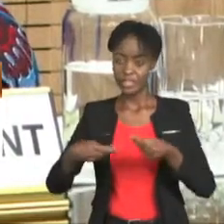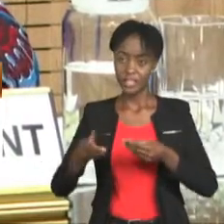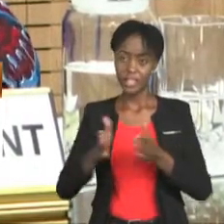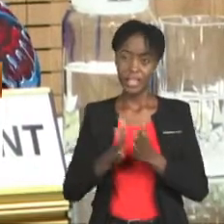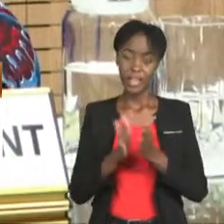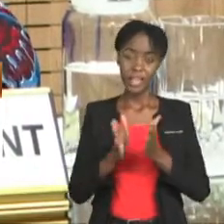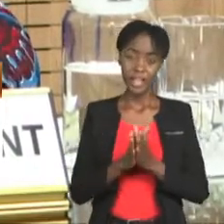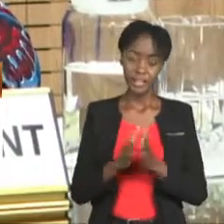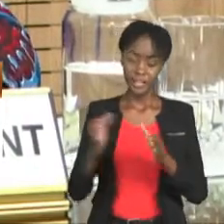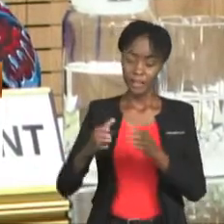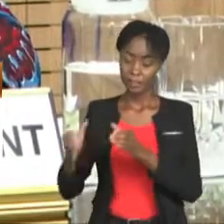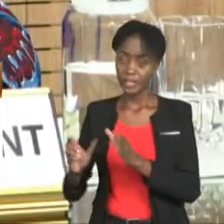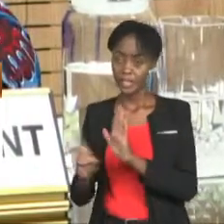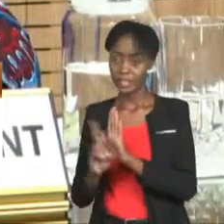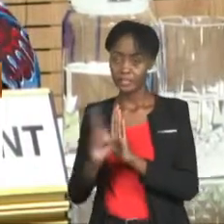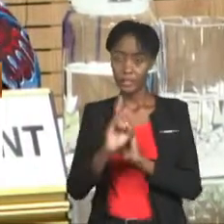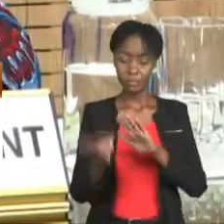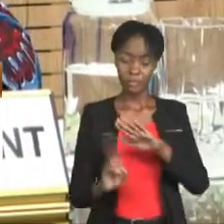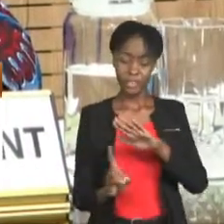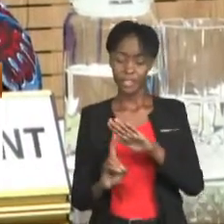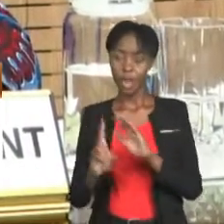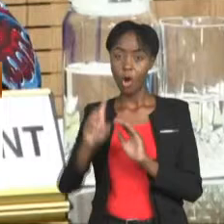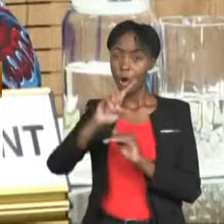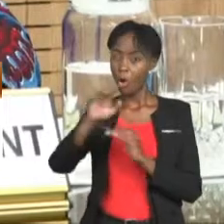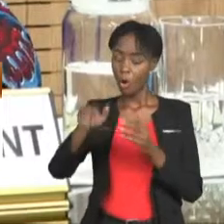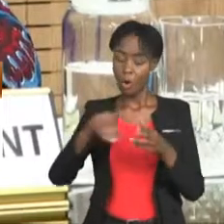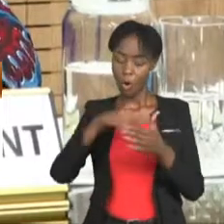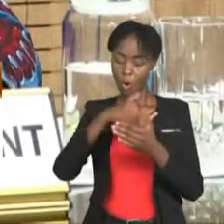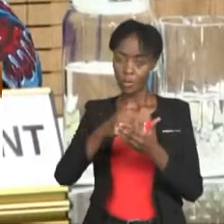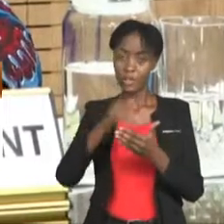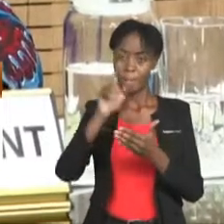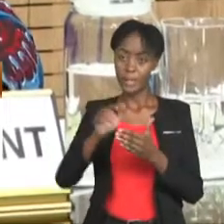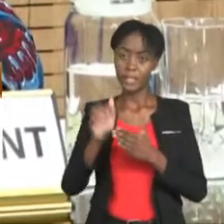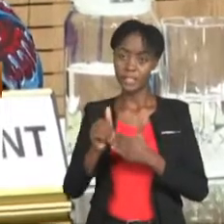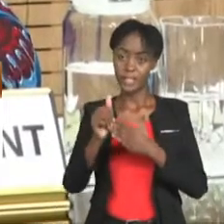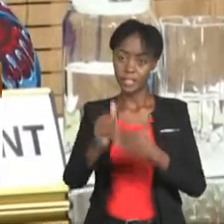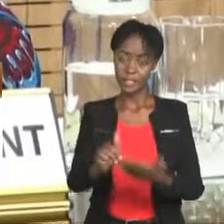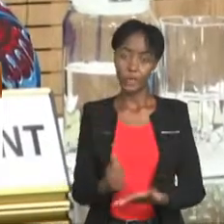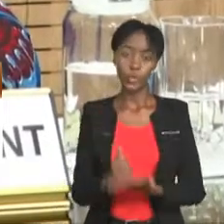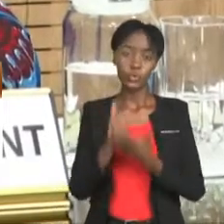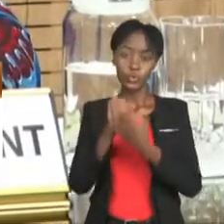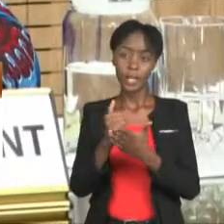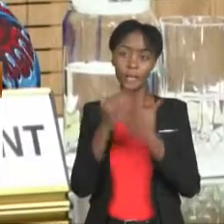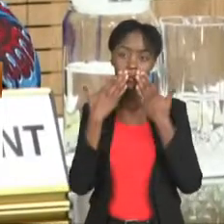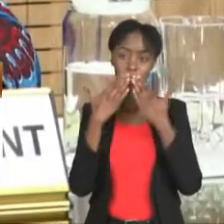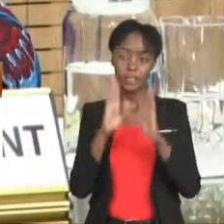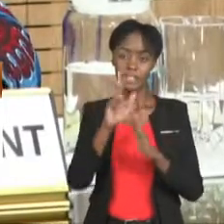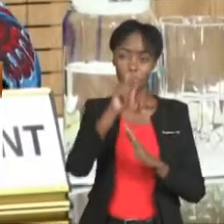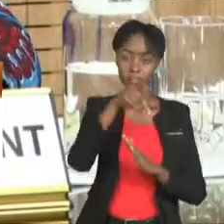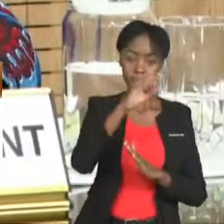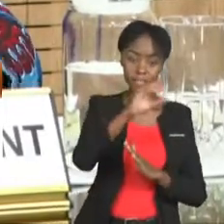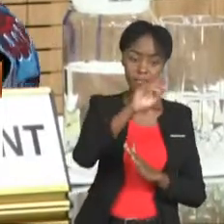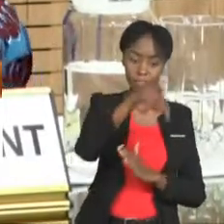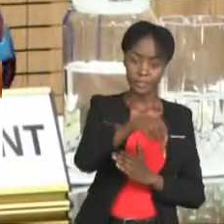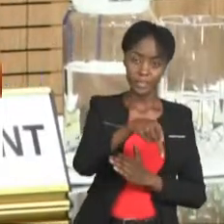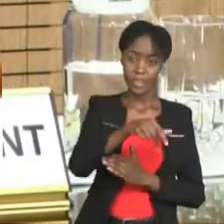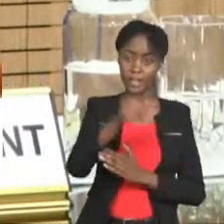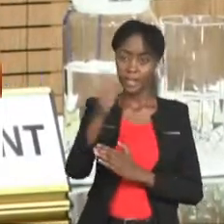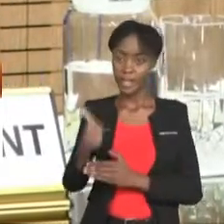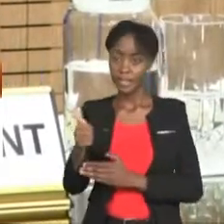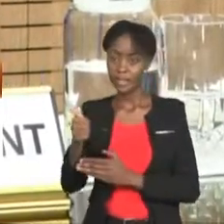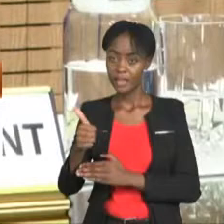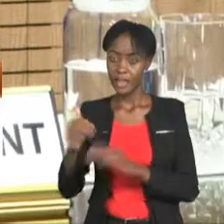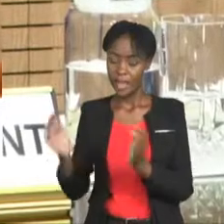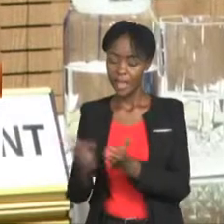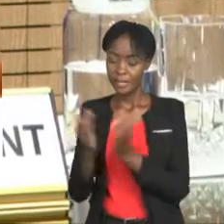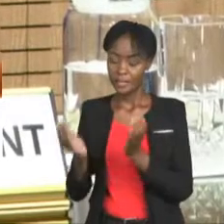Development Ministry, to provide necessary guidance on the finalization of PCP and the mobilization